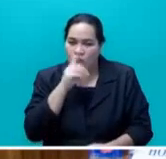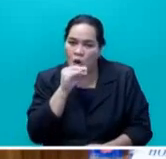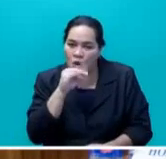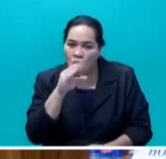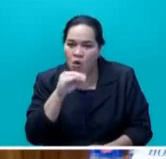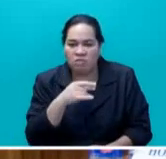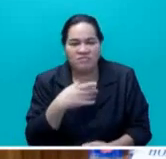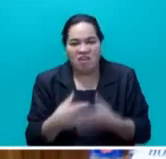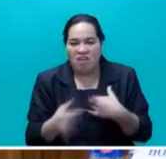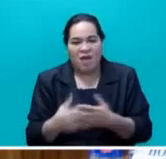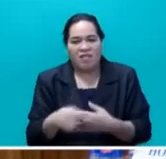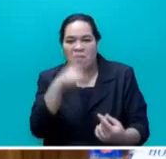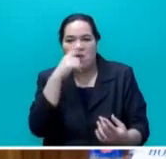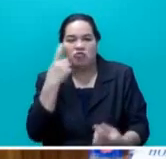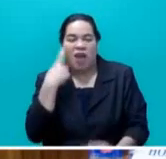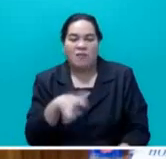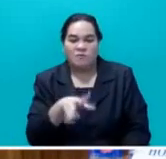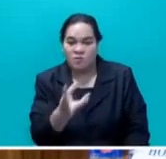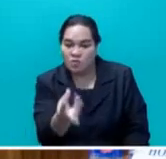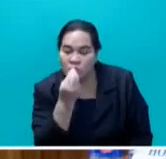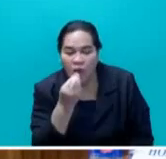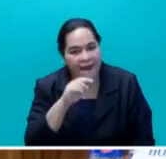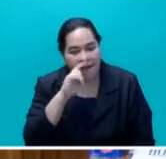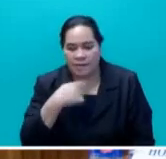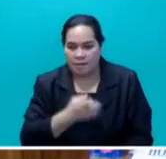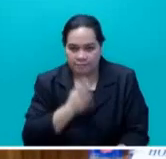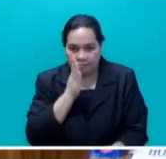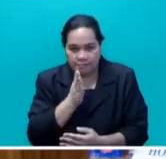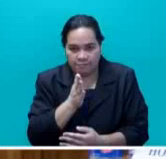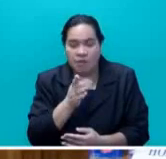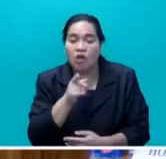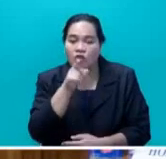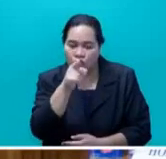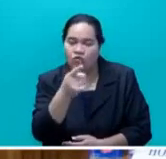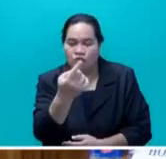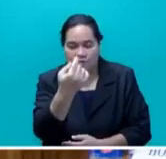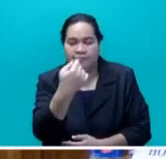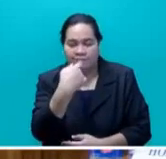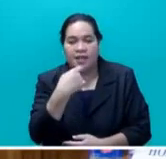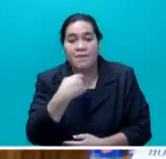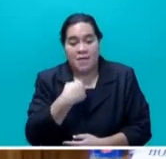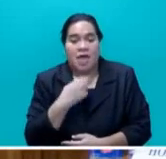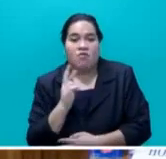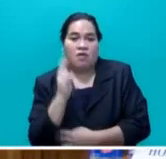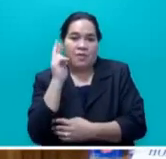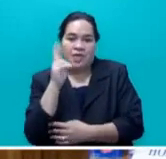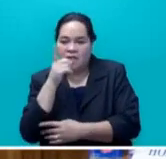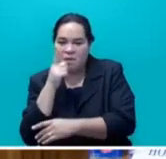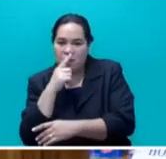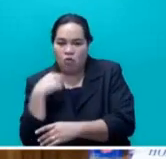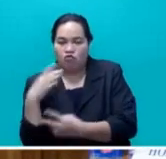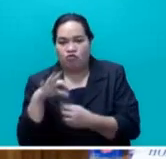the voters pay me and send me here to do, to speak the truth and to reveal the government's lies. If we recall the budget